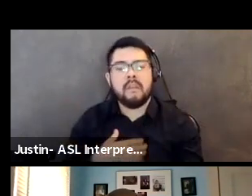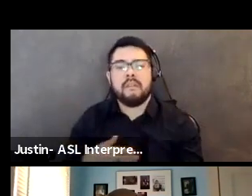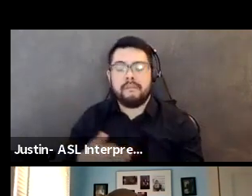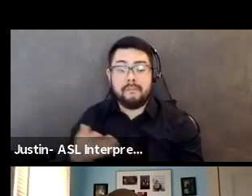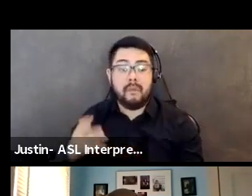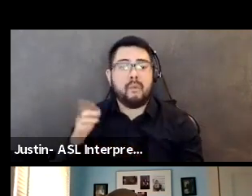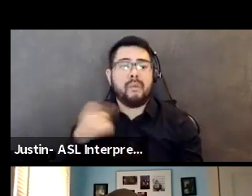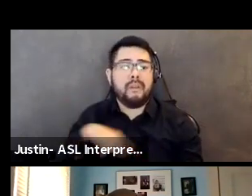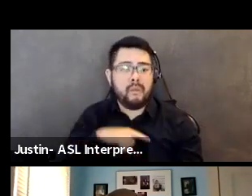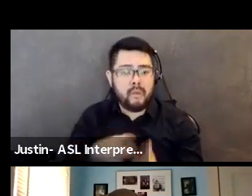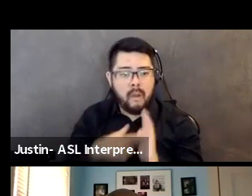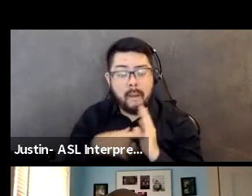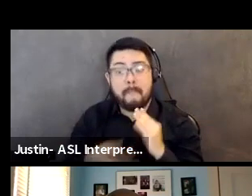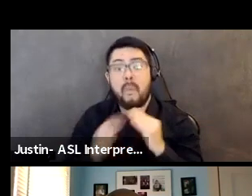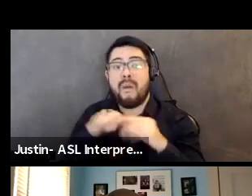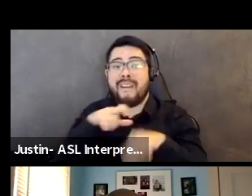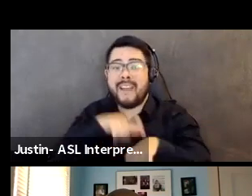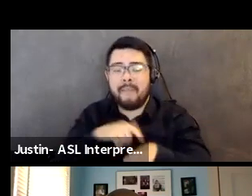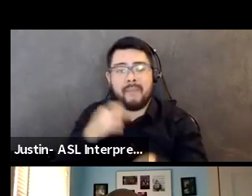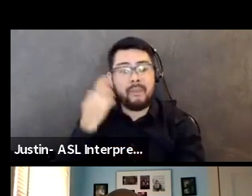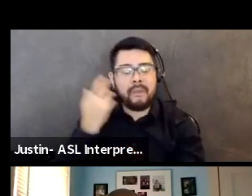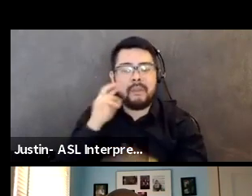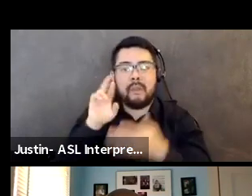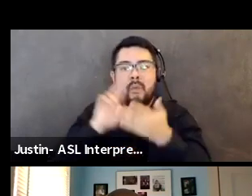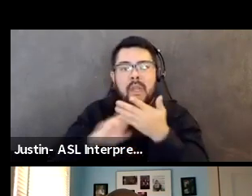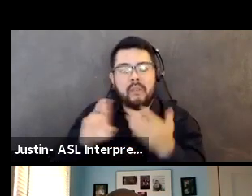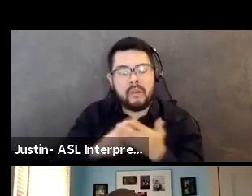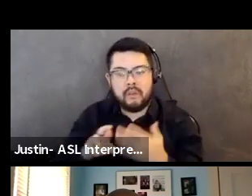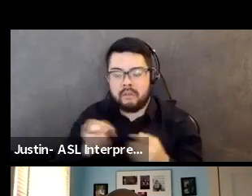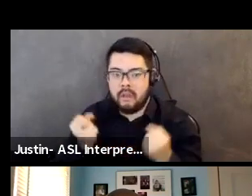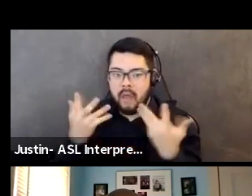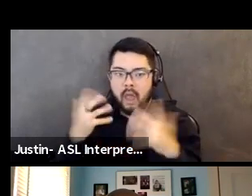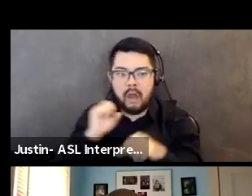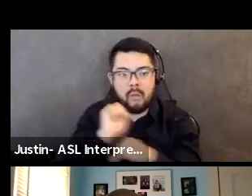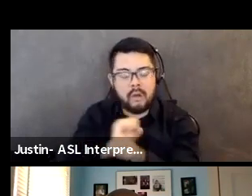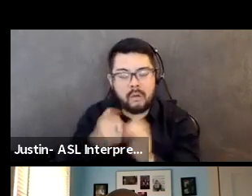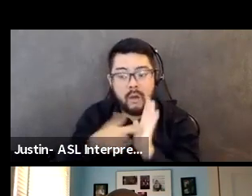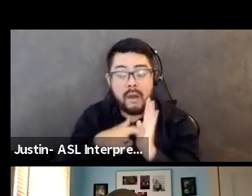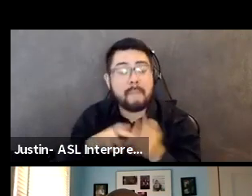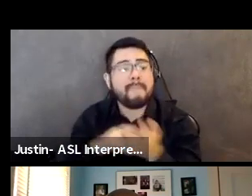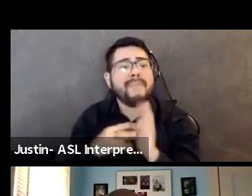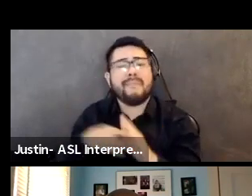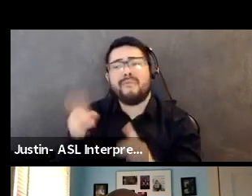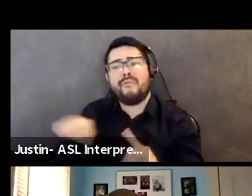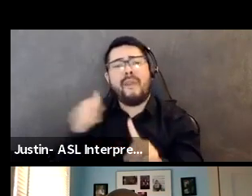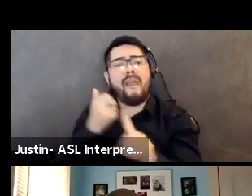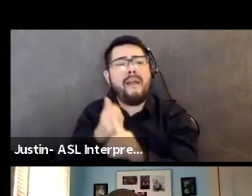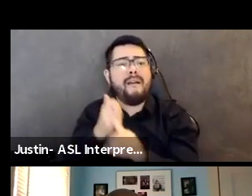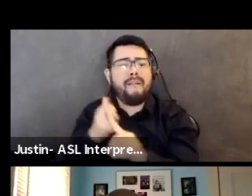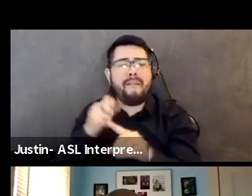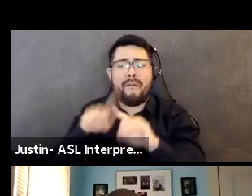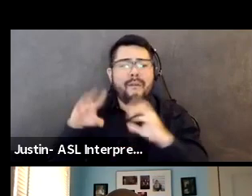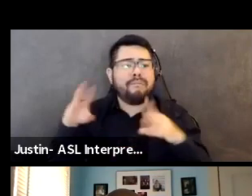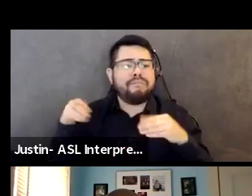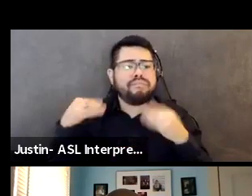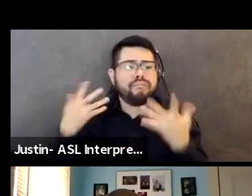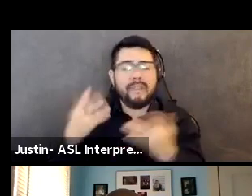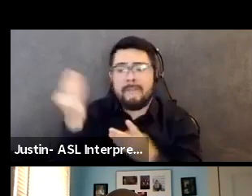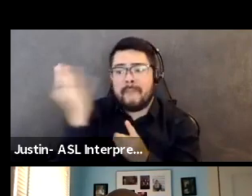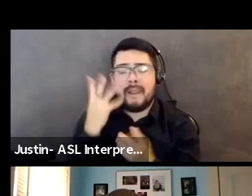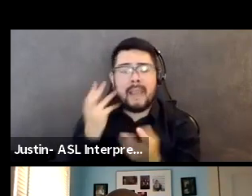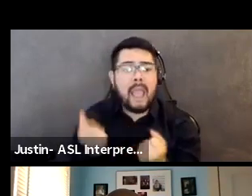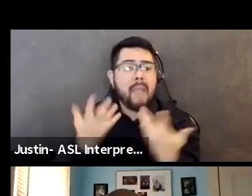time because the research is manually intensive so you couldn't even provide the answers of how many complaints there have